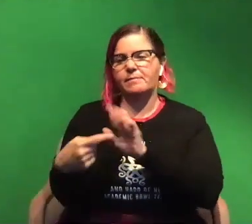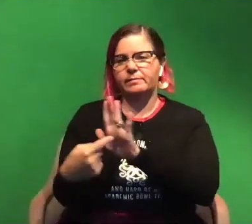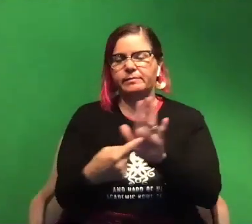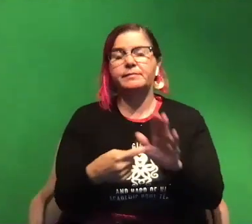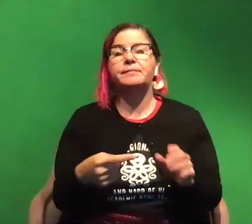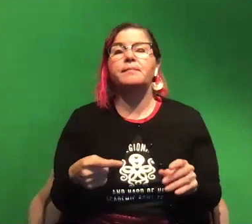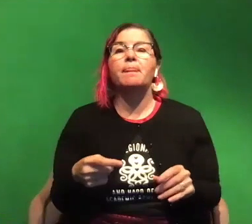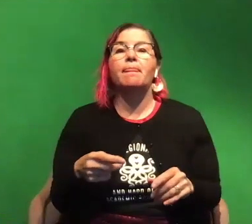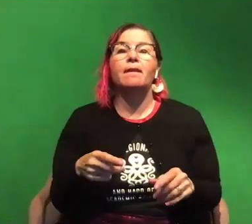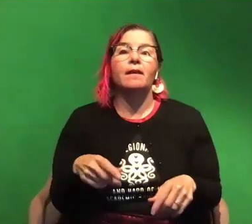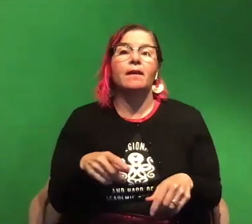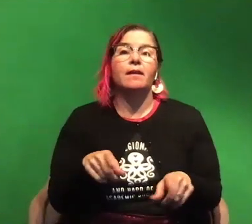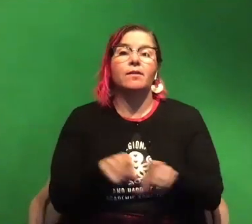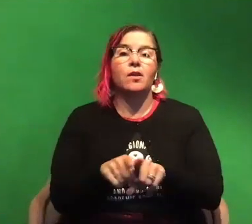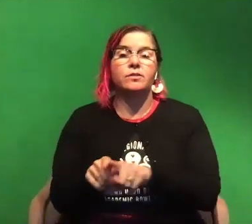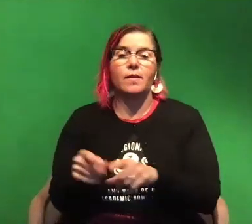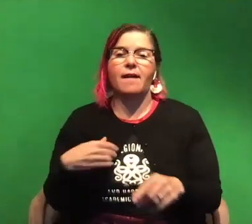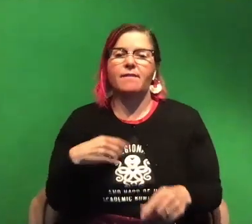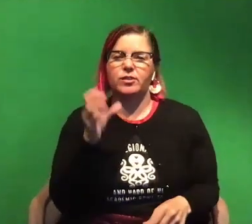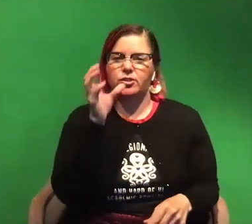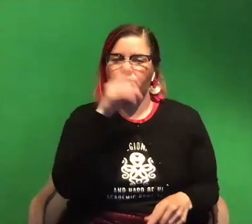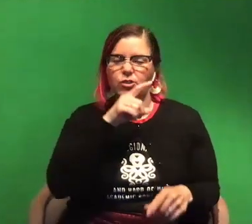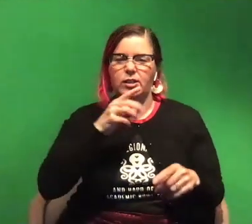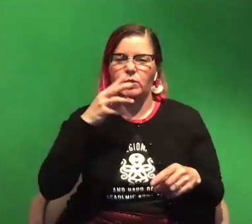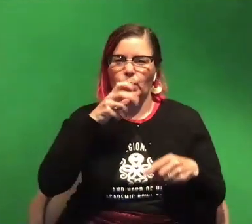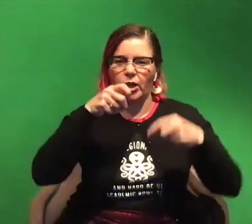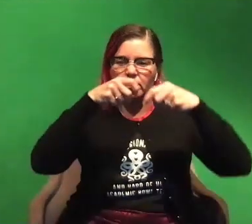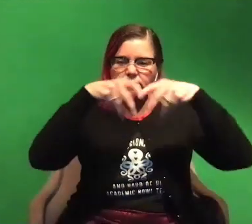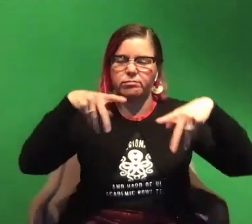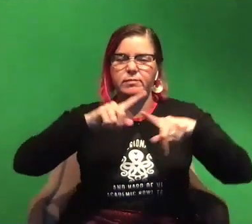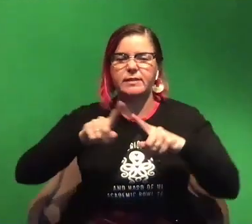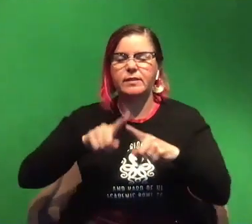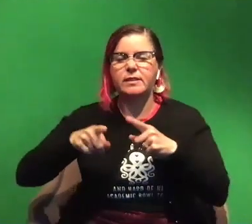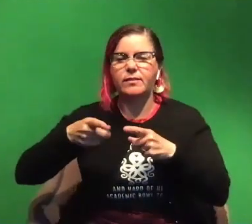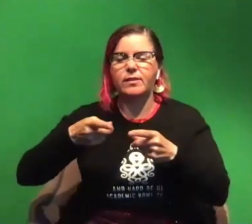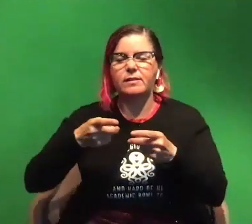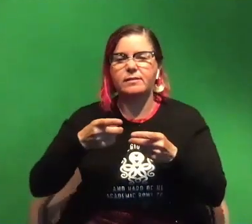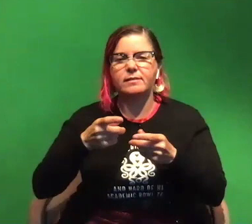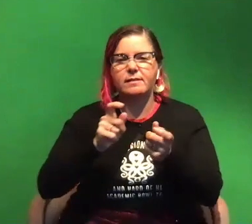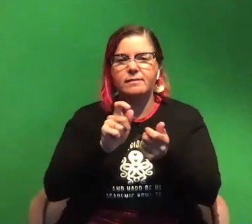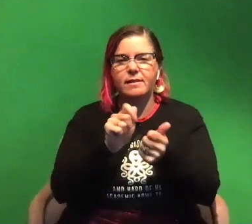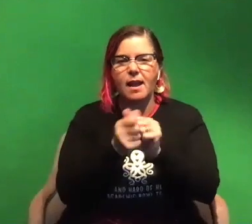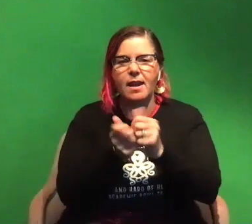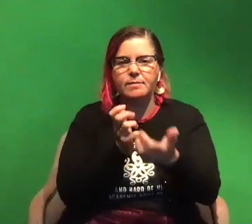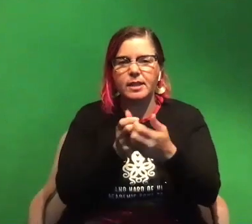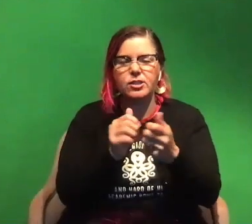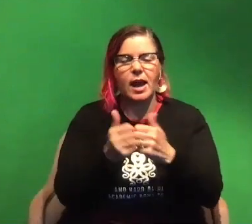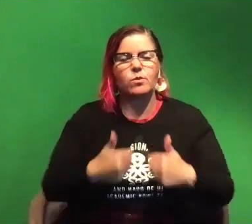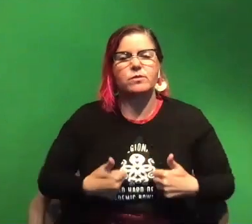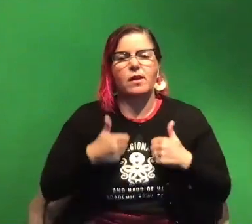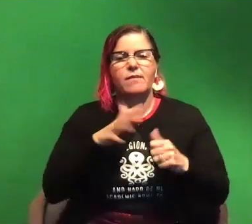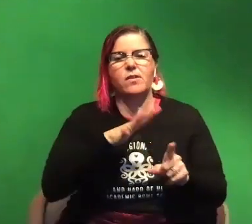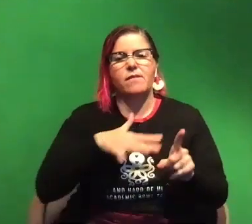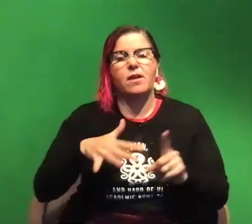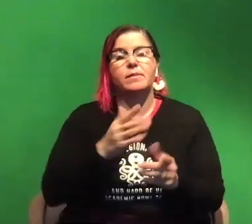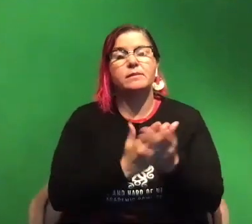that foundation, they get very strange and weird and all sorts of different adaptations and ways to survive with their environment. So some